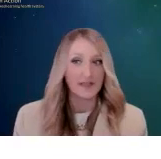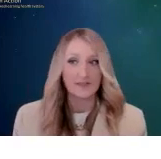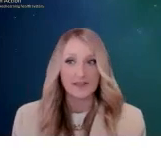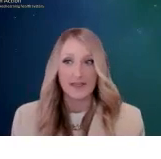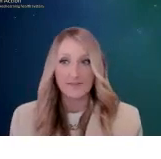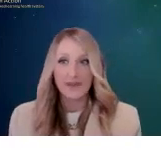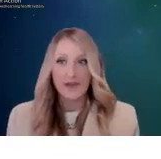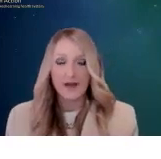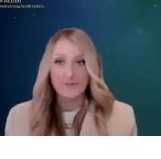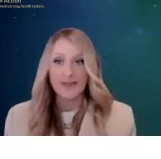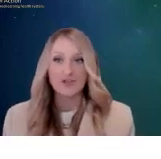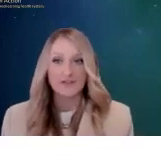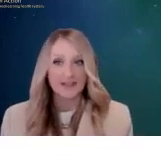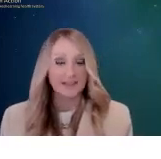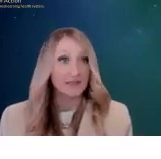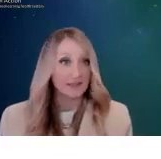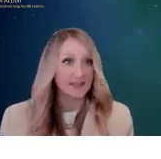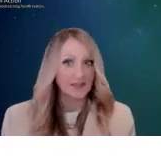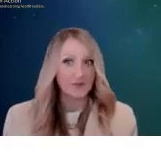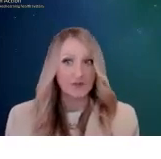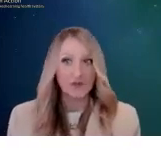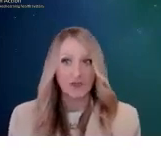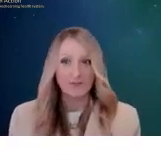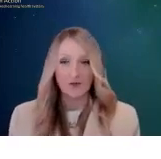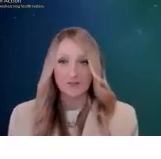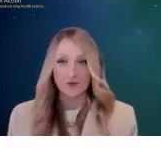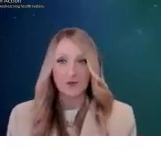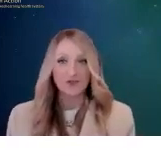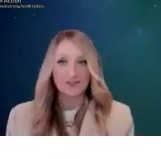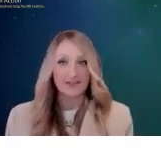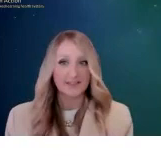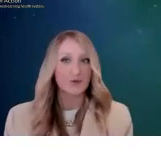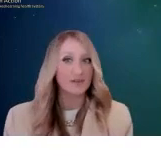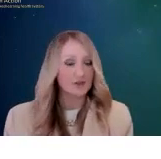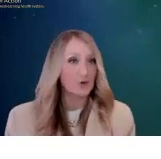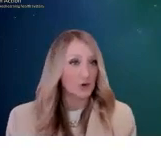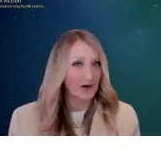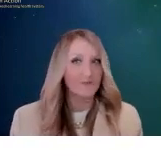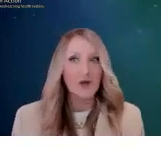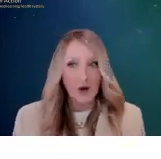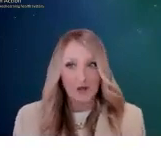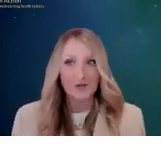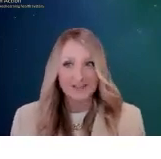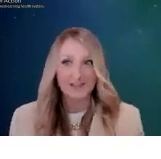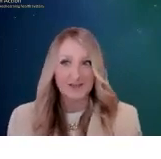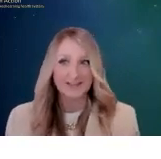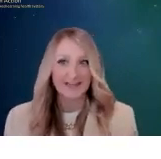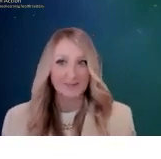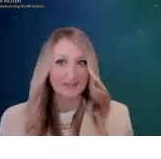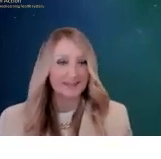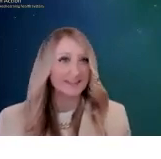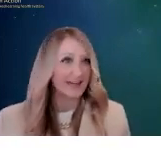speak to that mention of scalability that you talked about. And so the question is, as a provincial program, are you